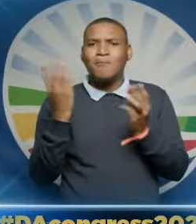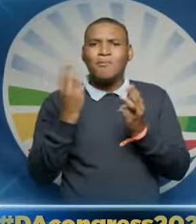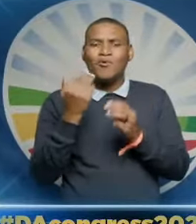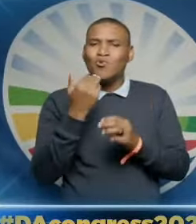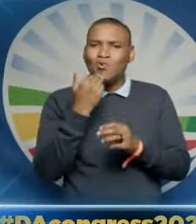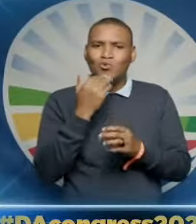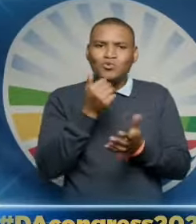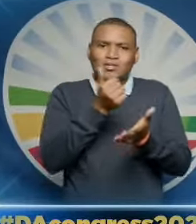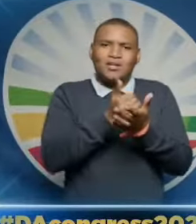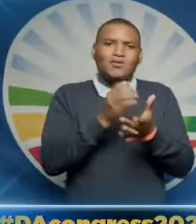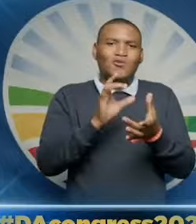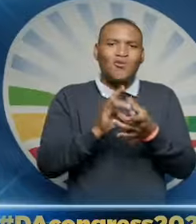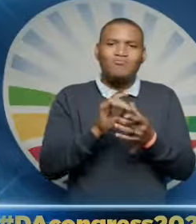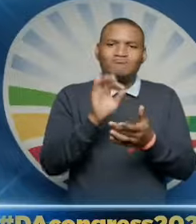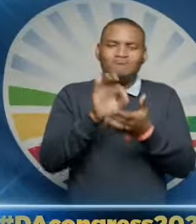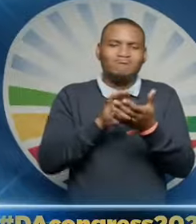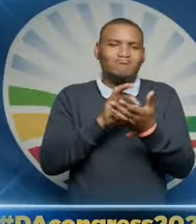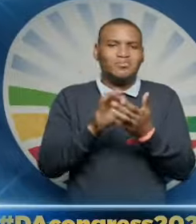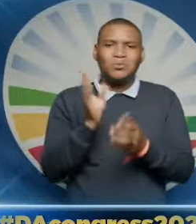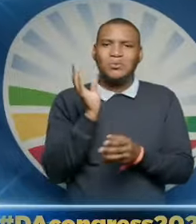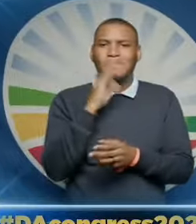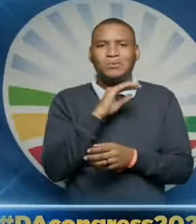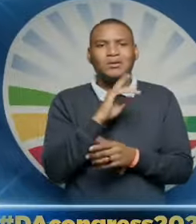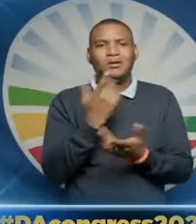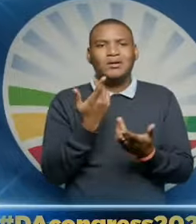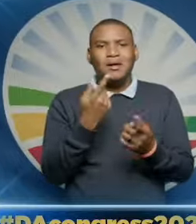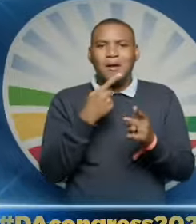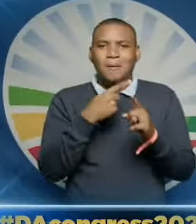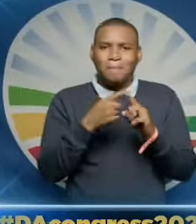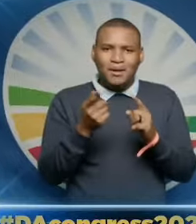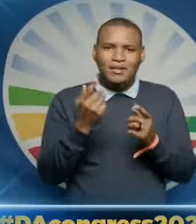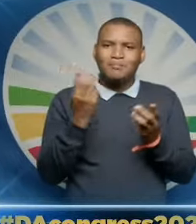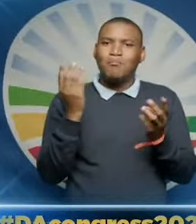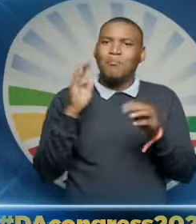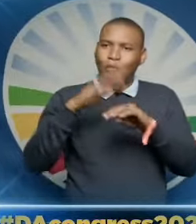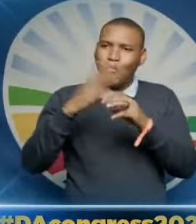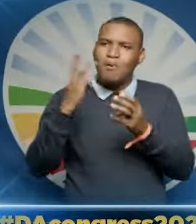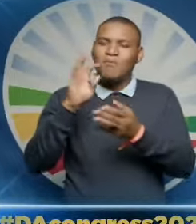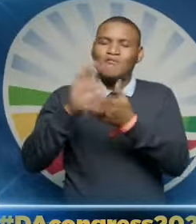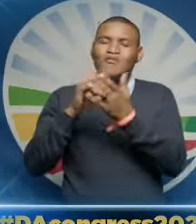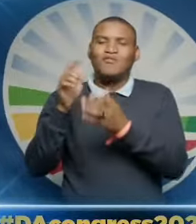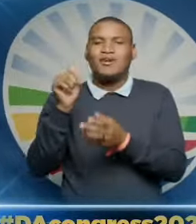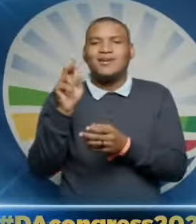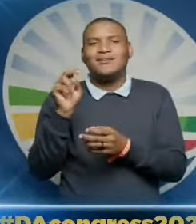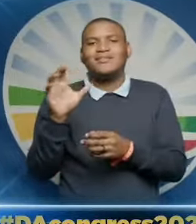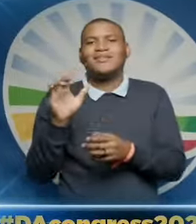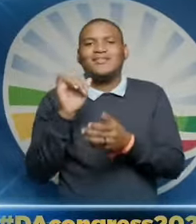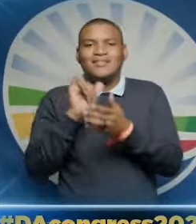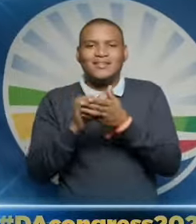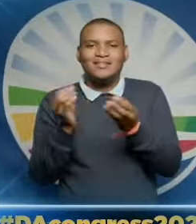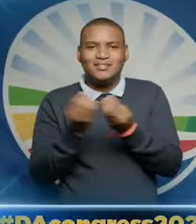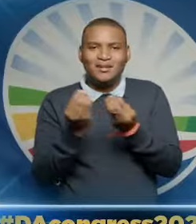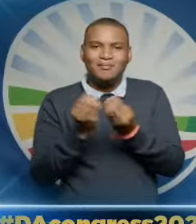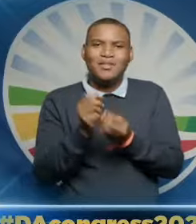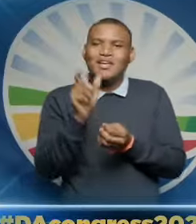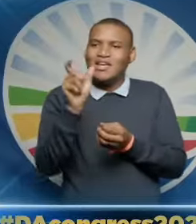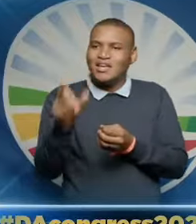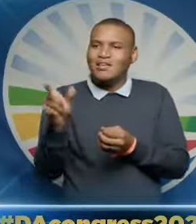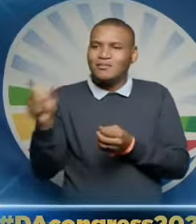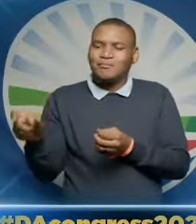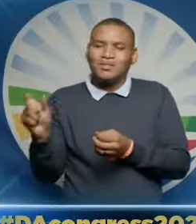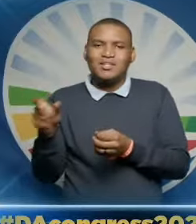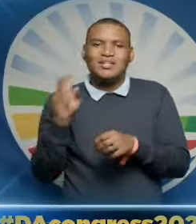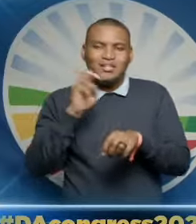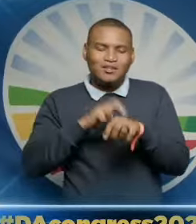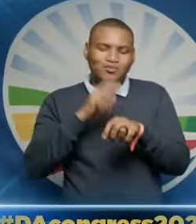who stay at home on election day than what there are people who vote for the ANC. And that is something that every single person needs to know.